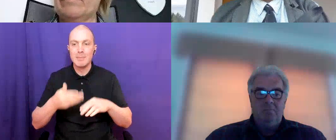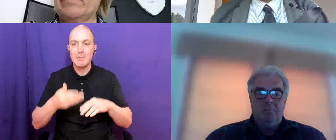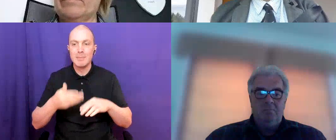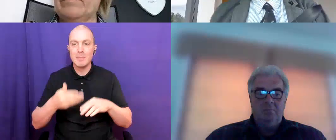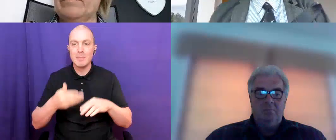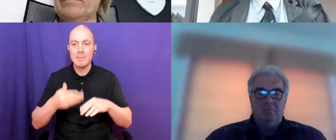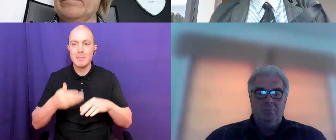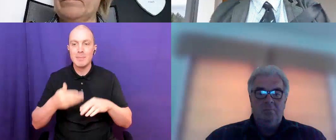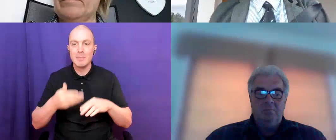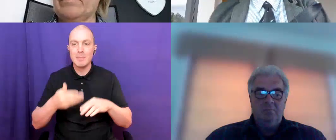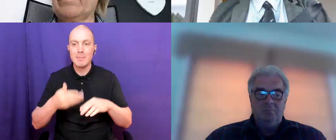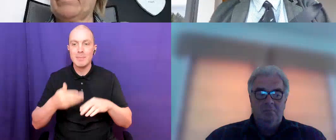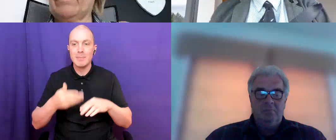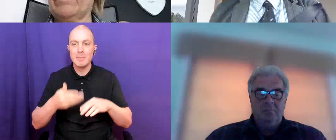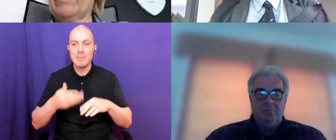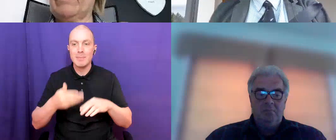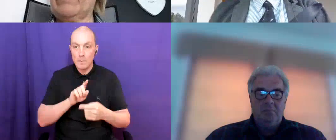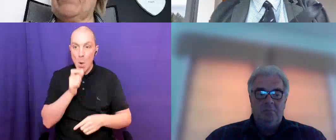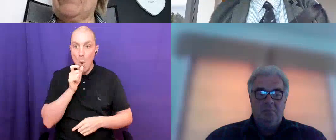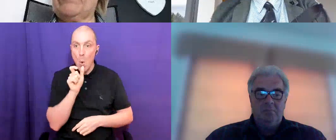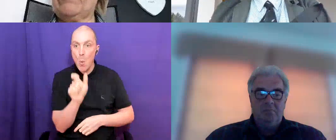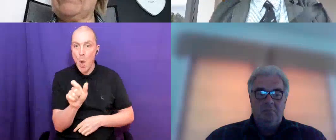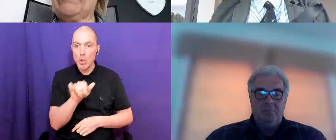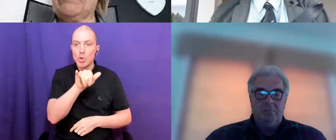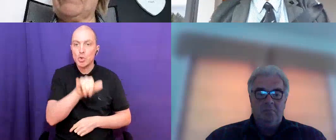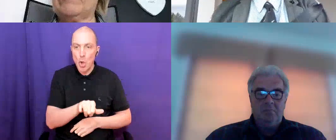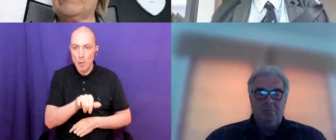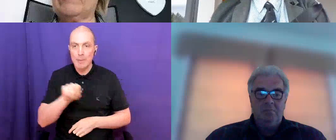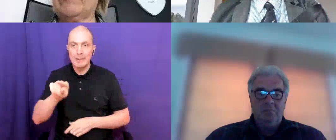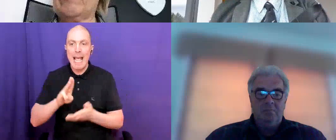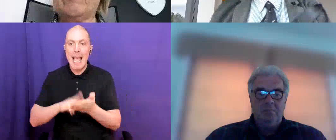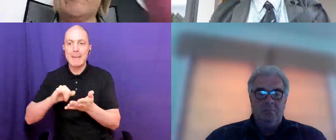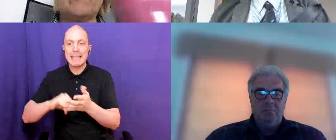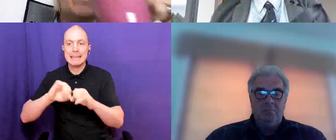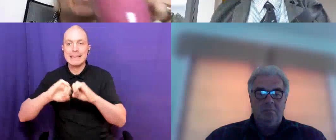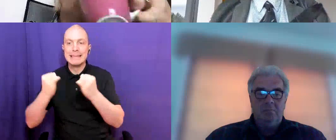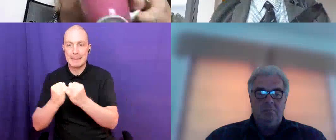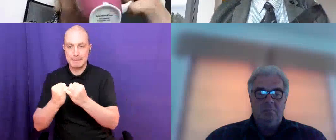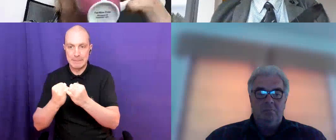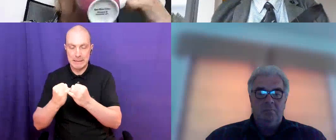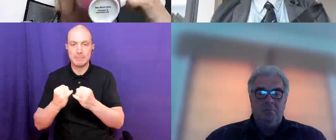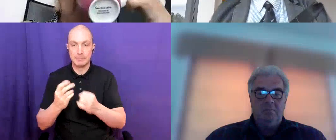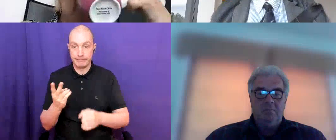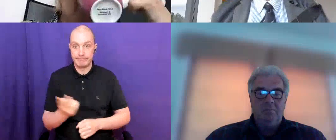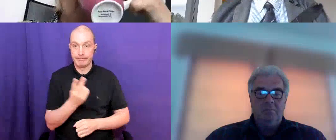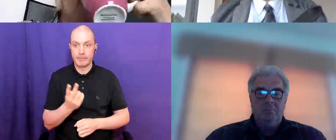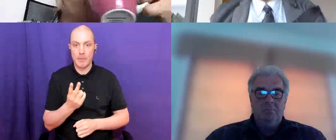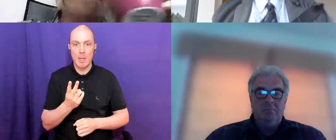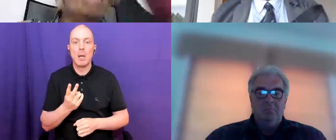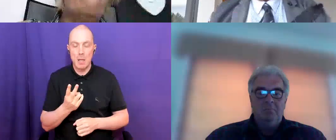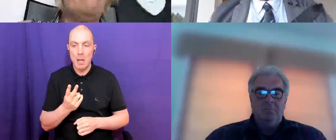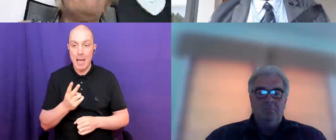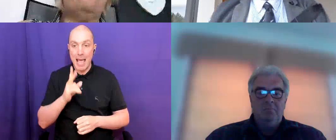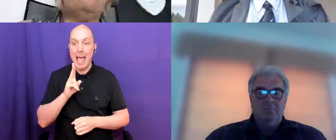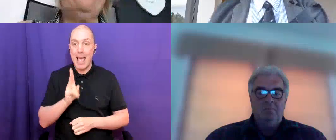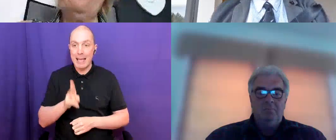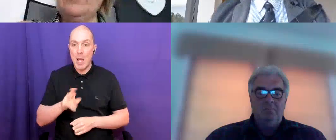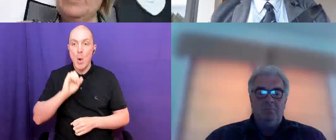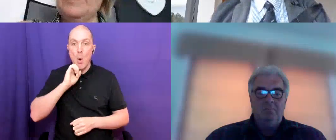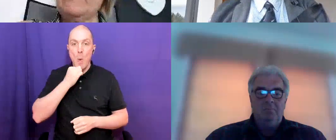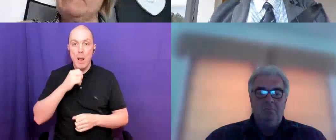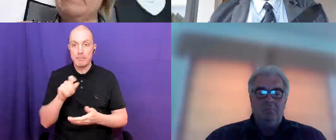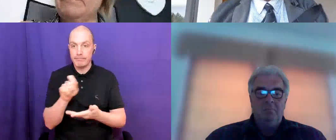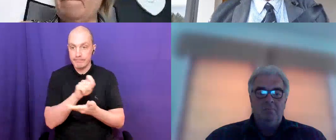in the recorded MS Teams format. Again, a note of tonight's session will be prepared and will be sent to you after